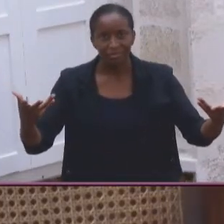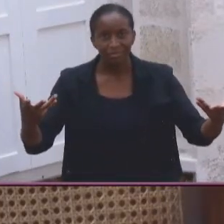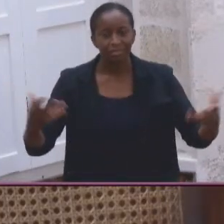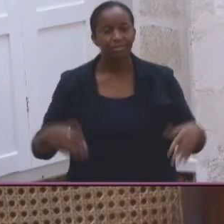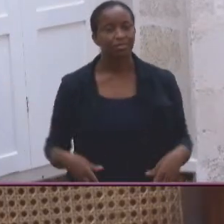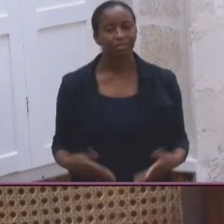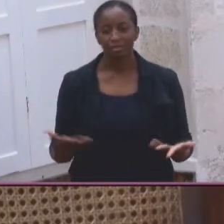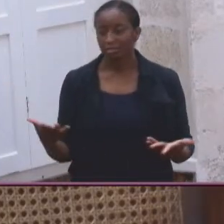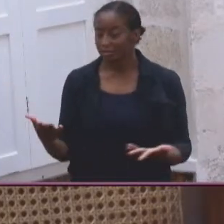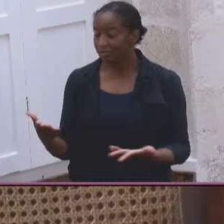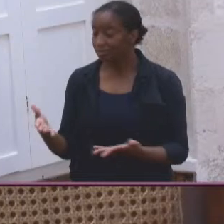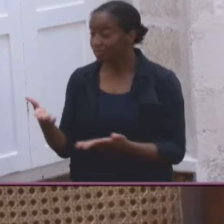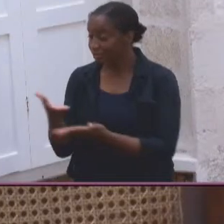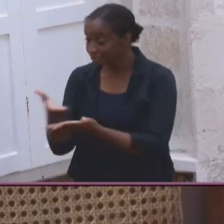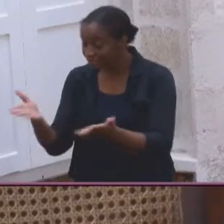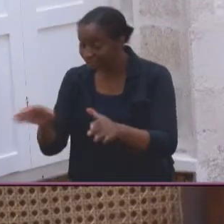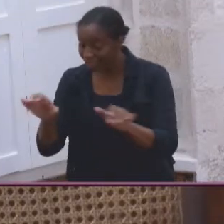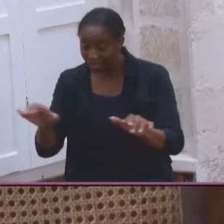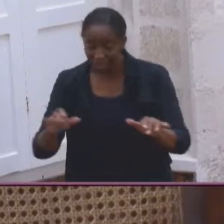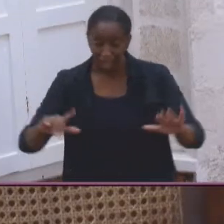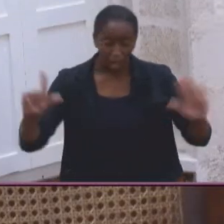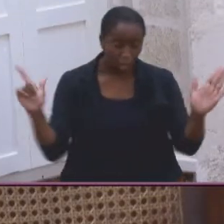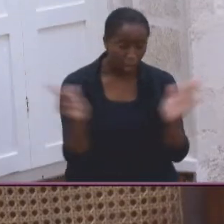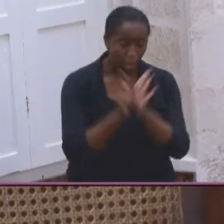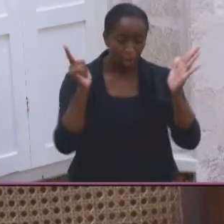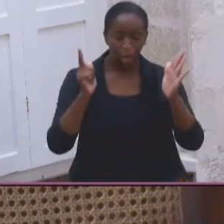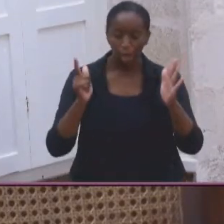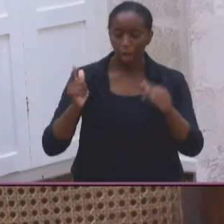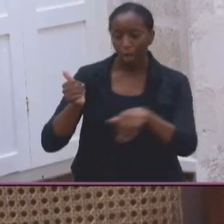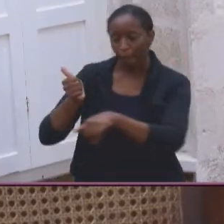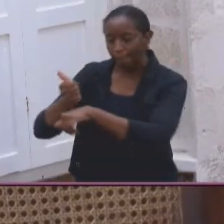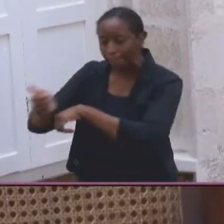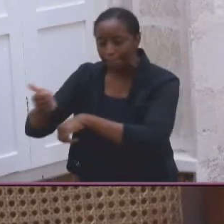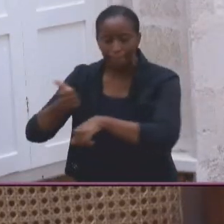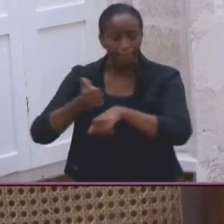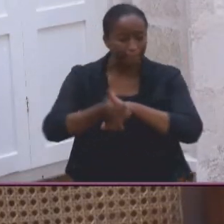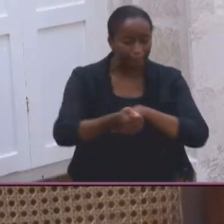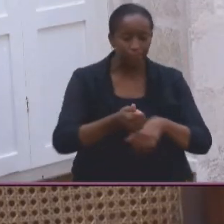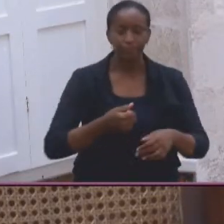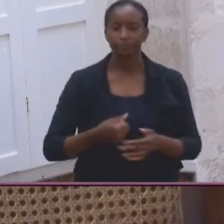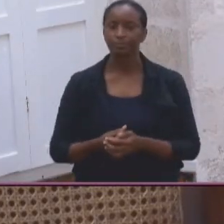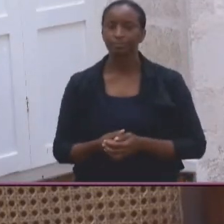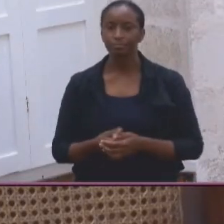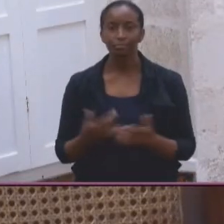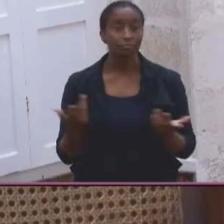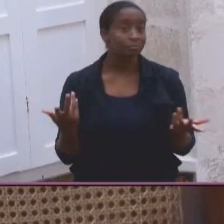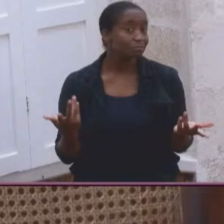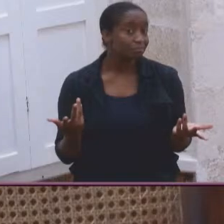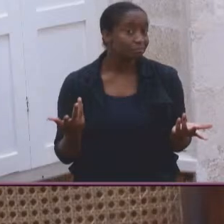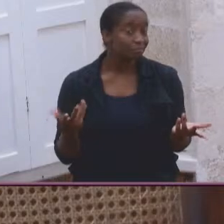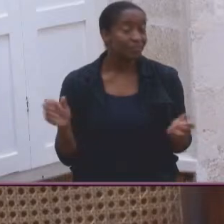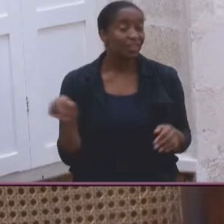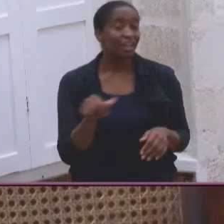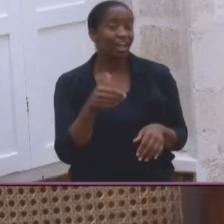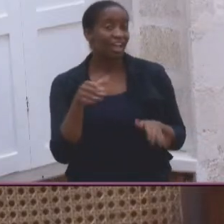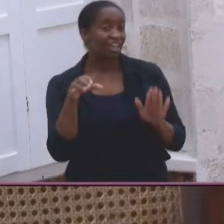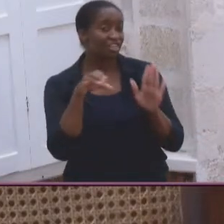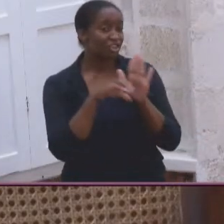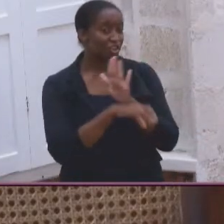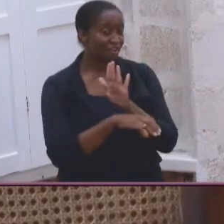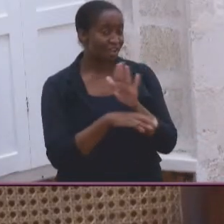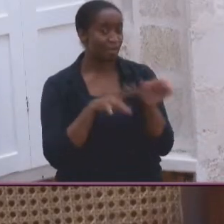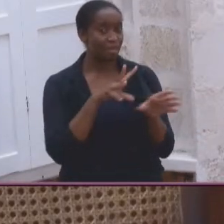this? I don't think that I want to leave the white-collar crimes out of it. The